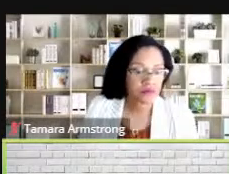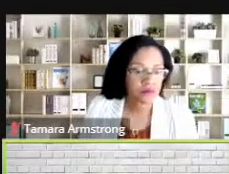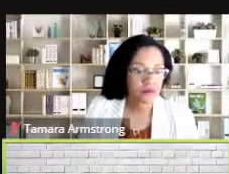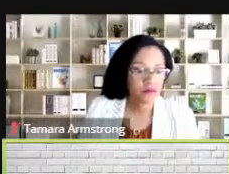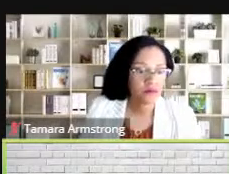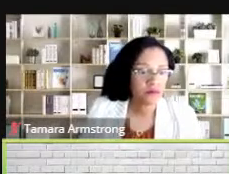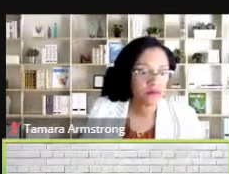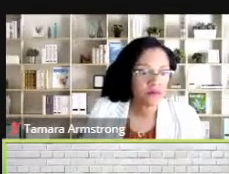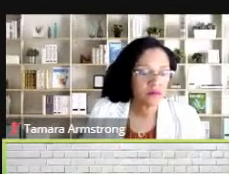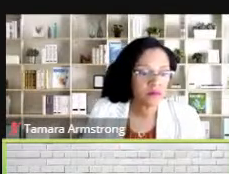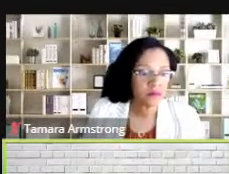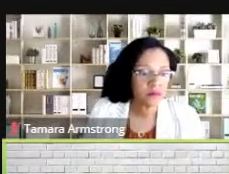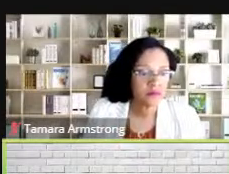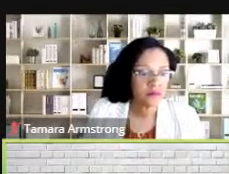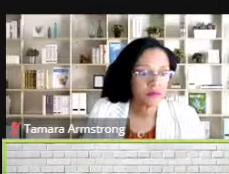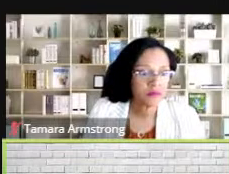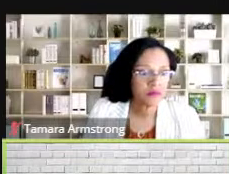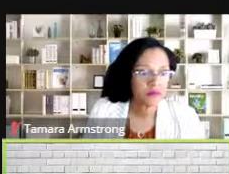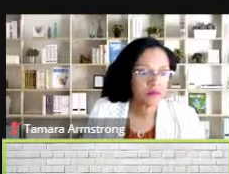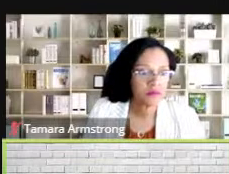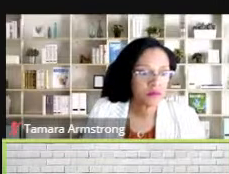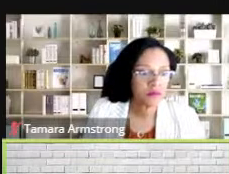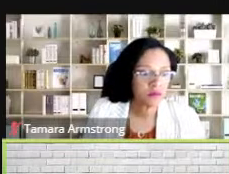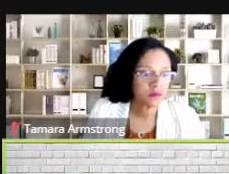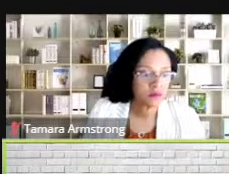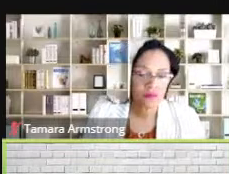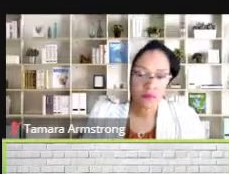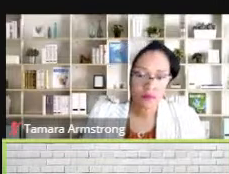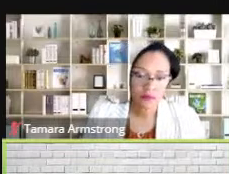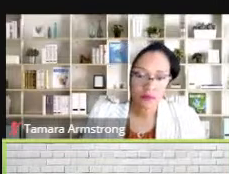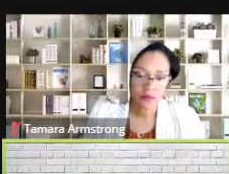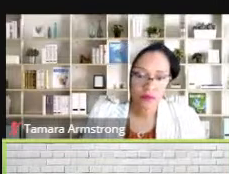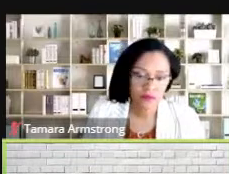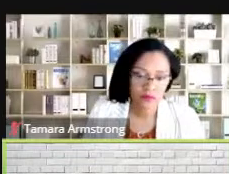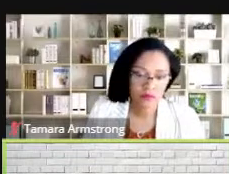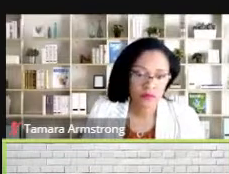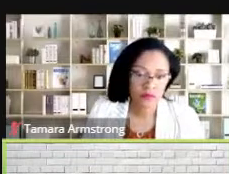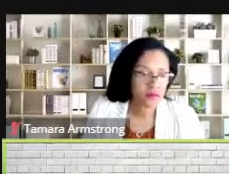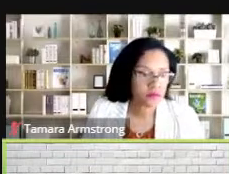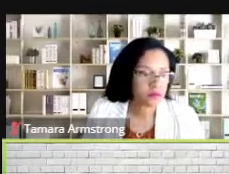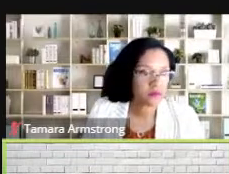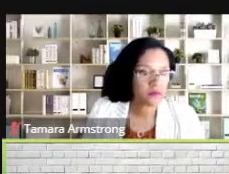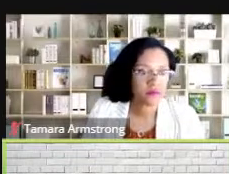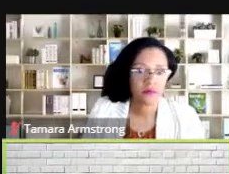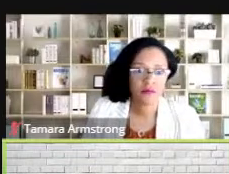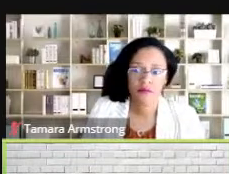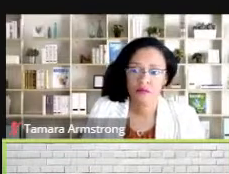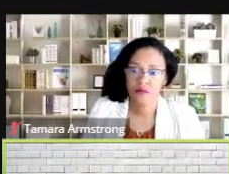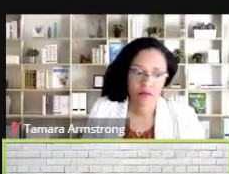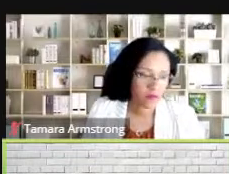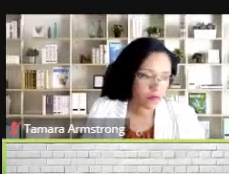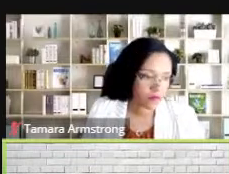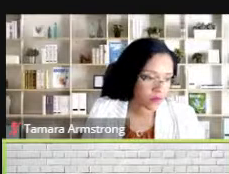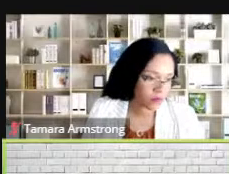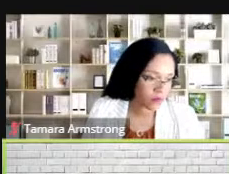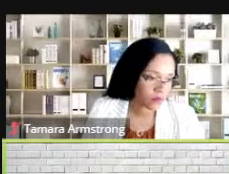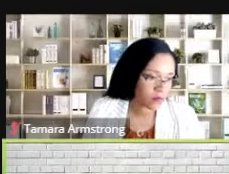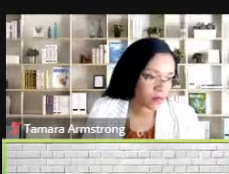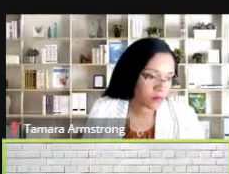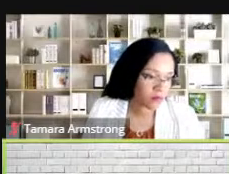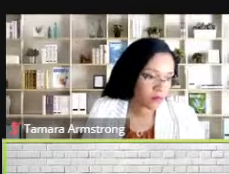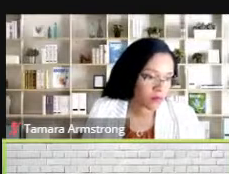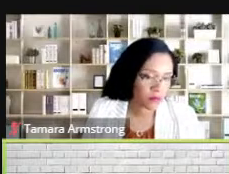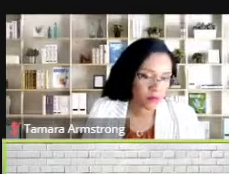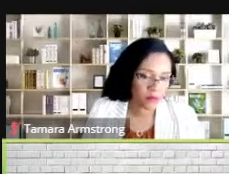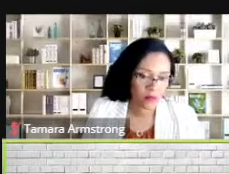and that the CDC had come out and said that they were putting people under COVID deaths when